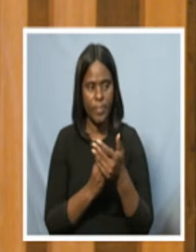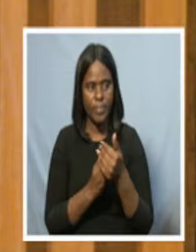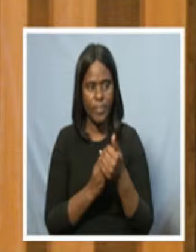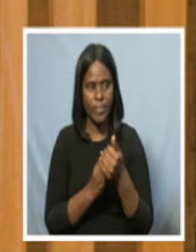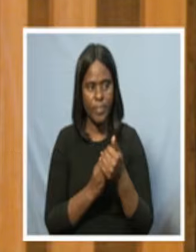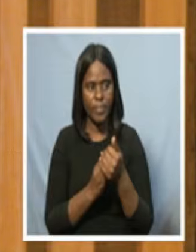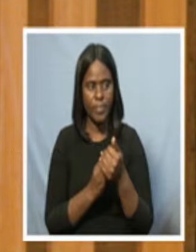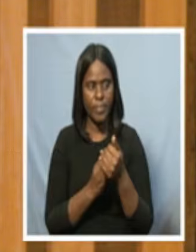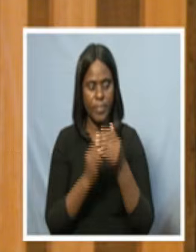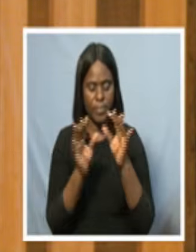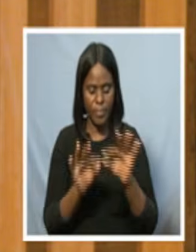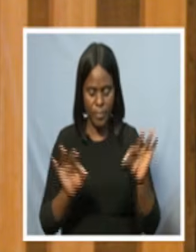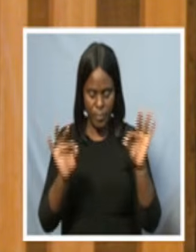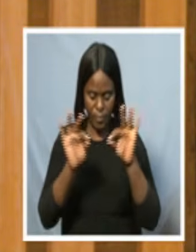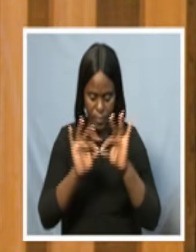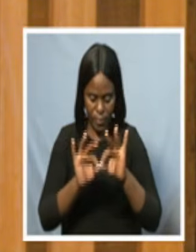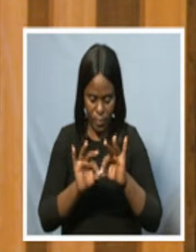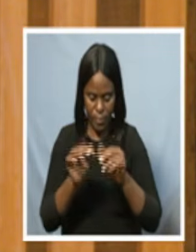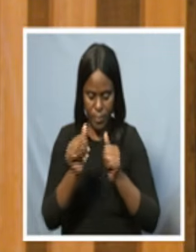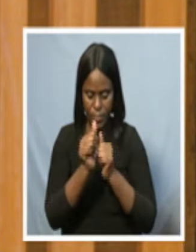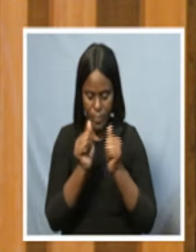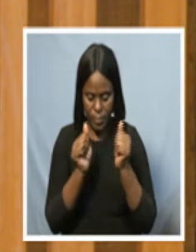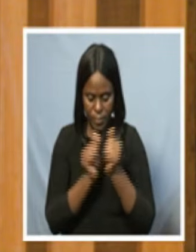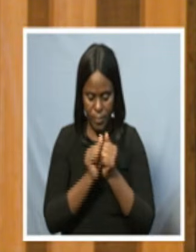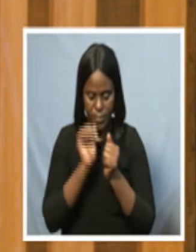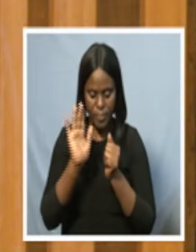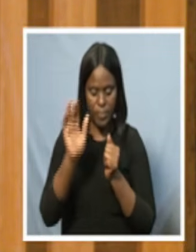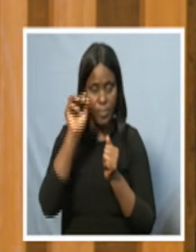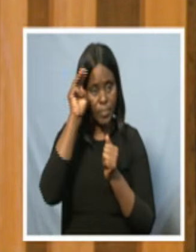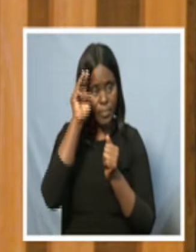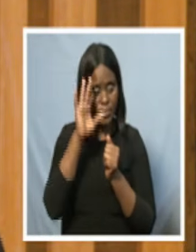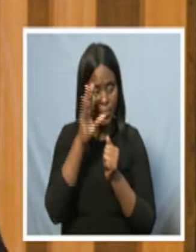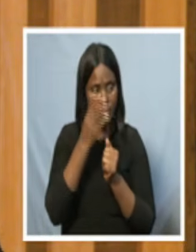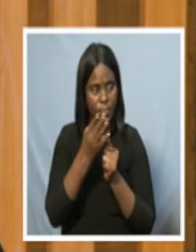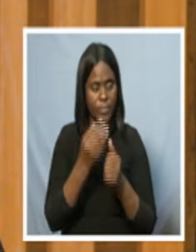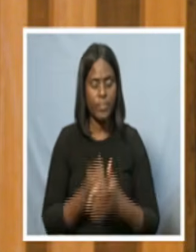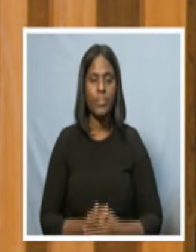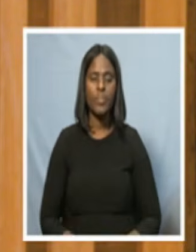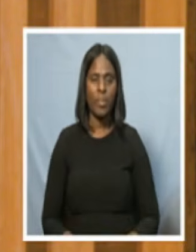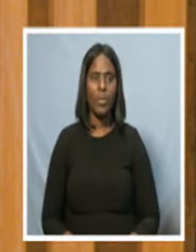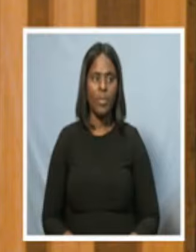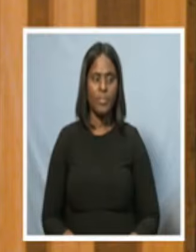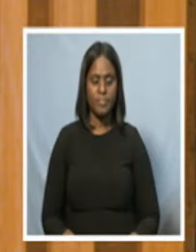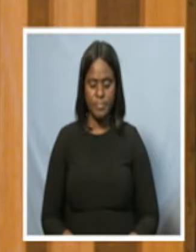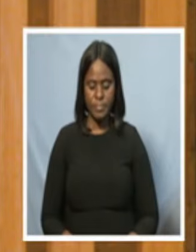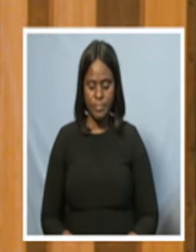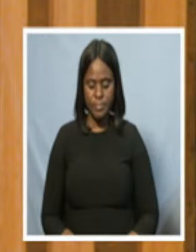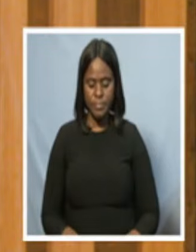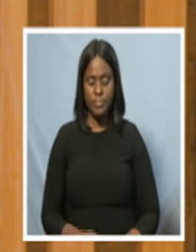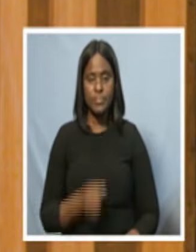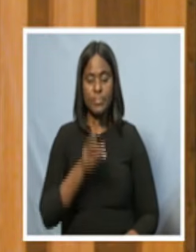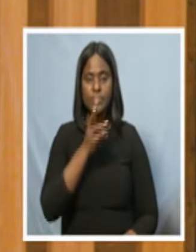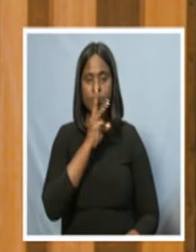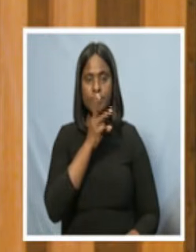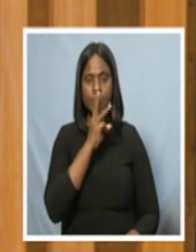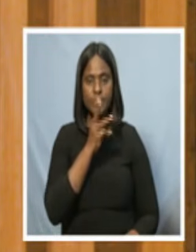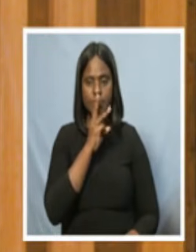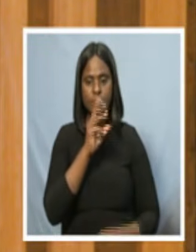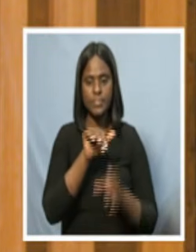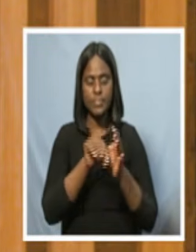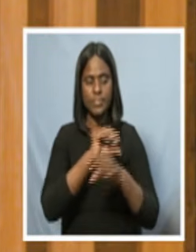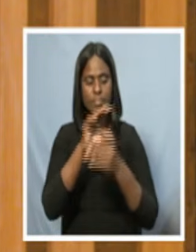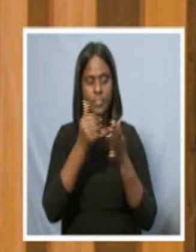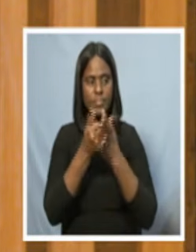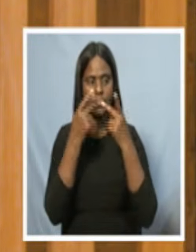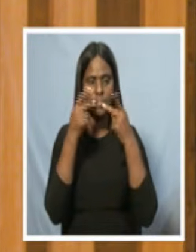the tangible framework that his ministry has put in place to make sure that water is accessible in all